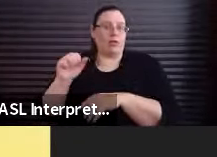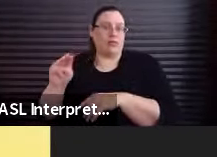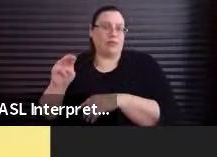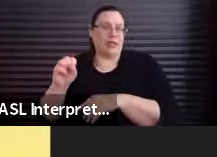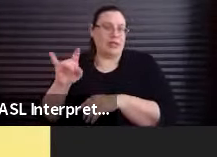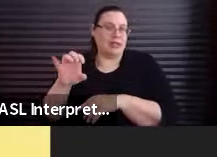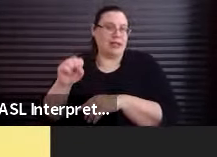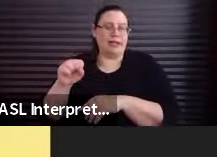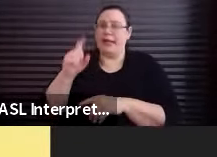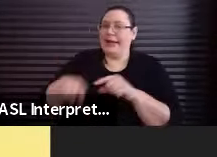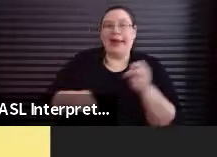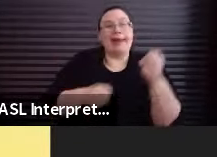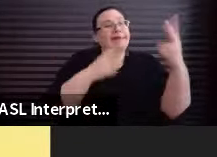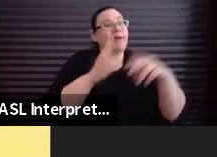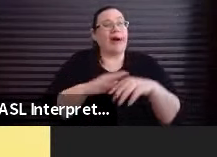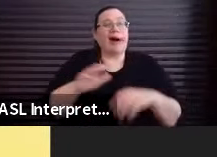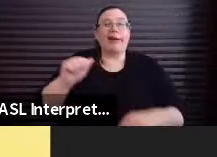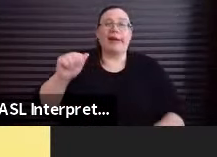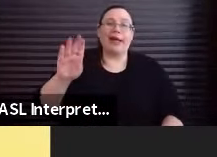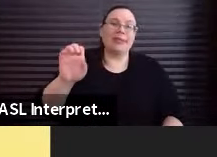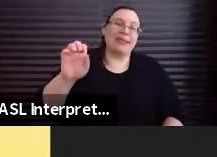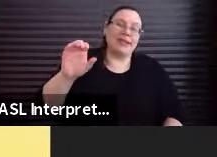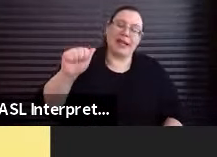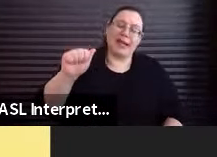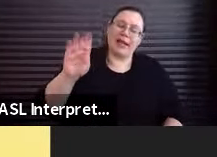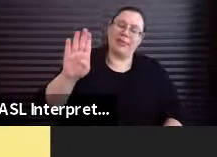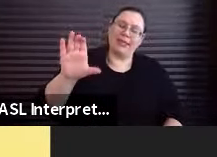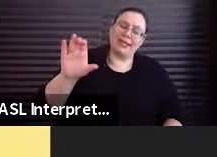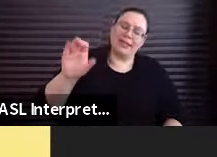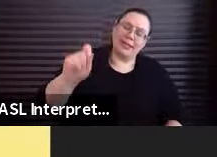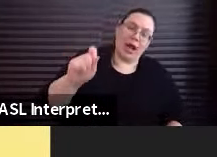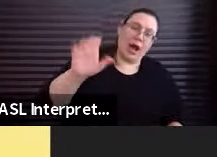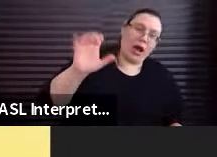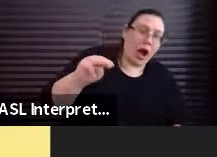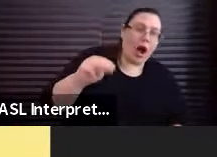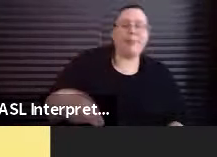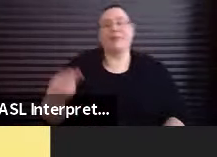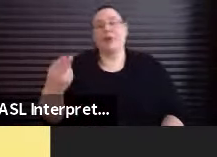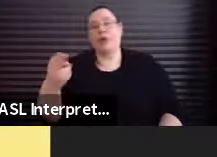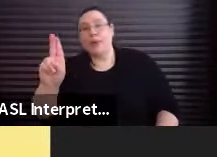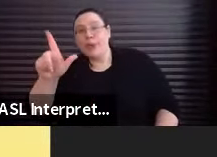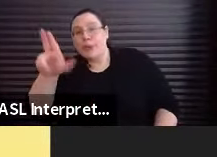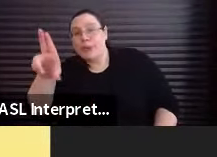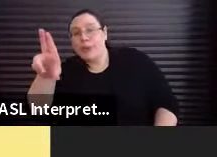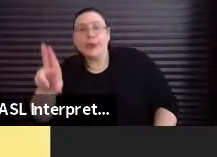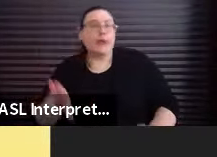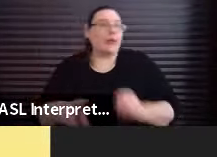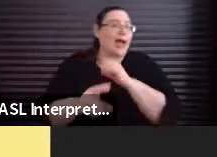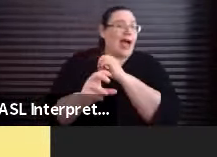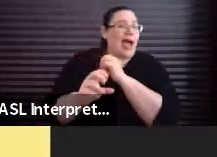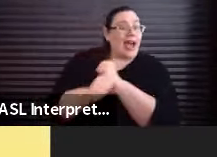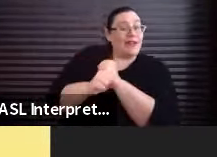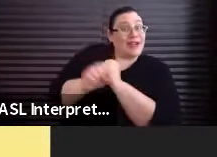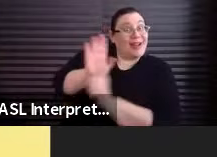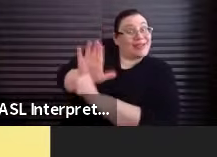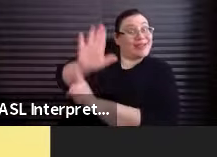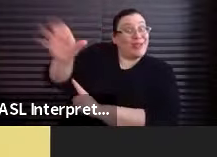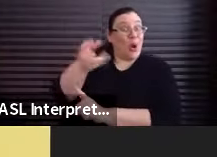on abc.com or Hulu or the advertiser's website.